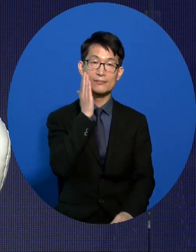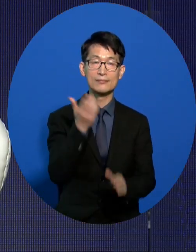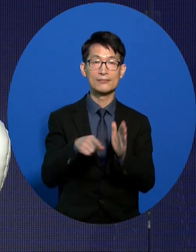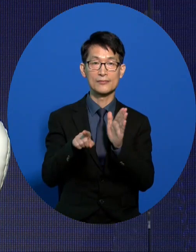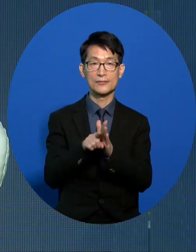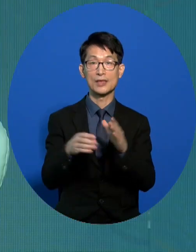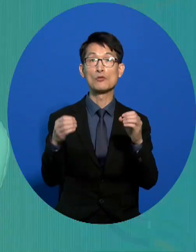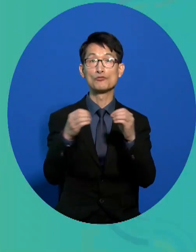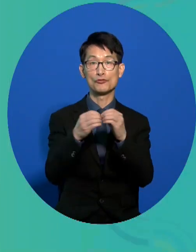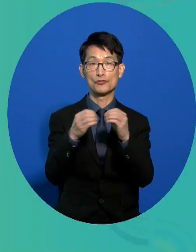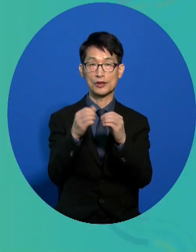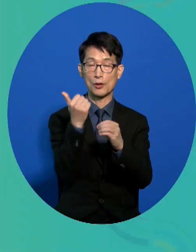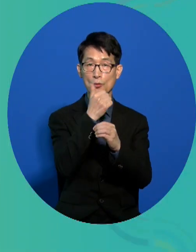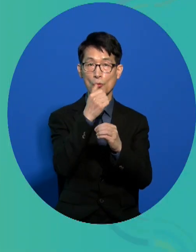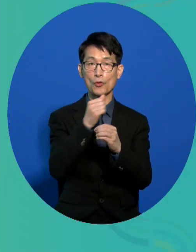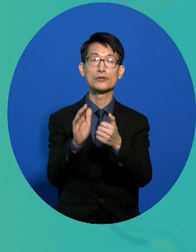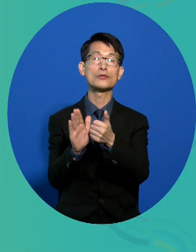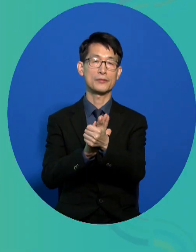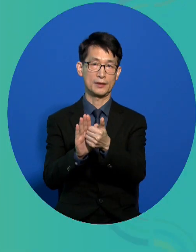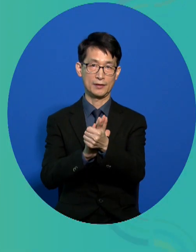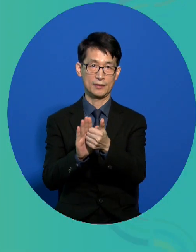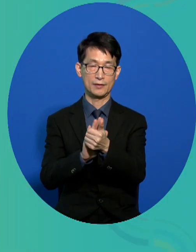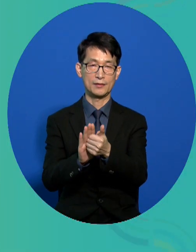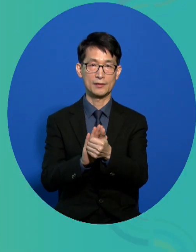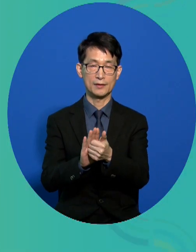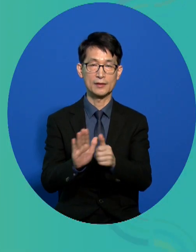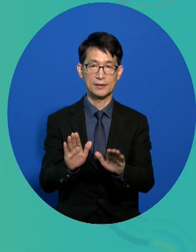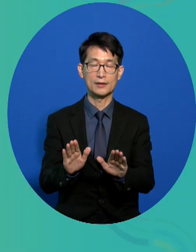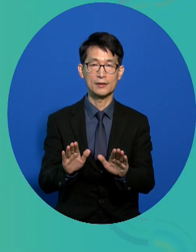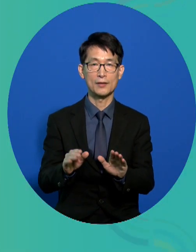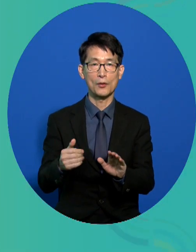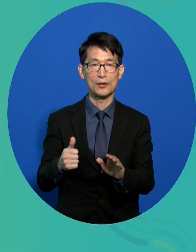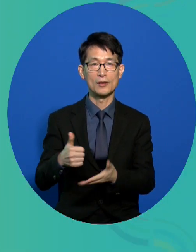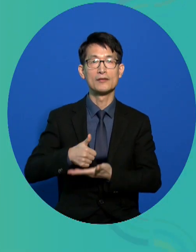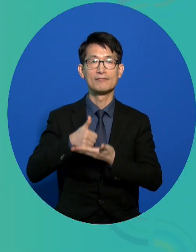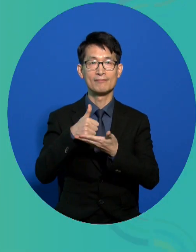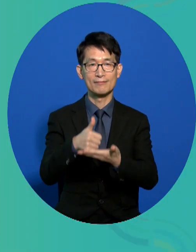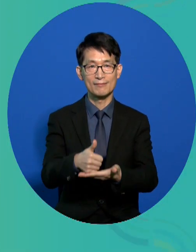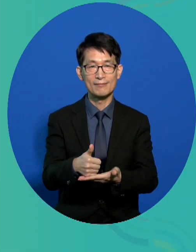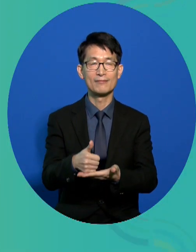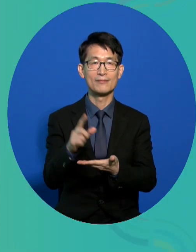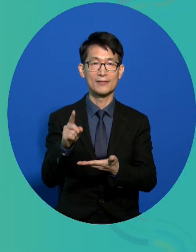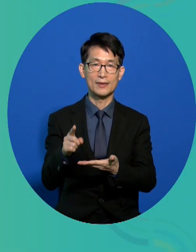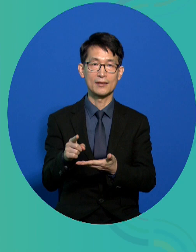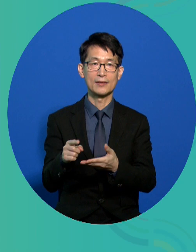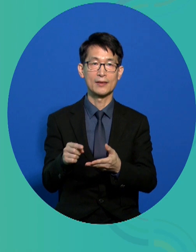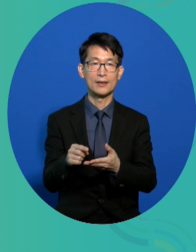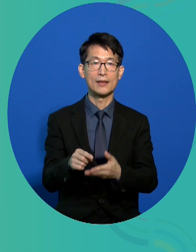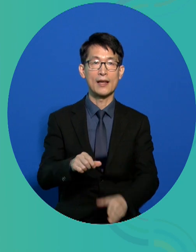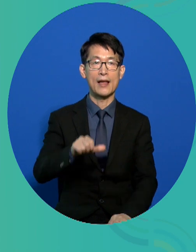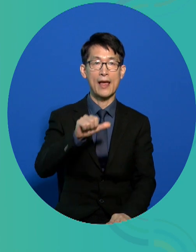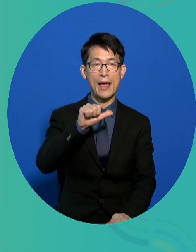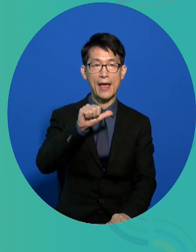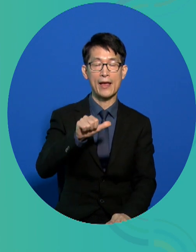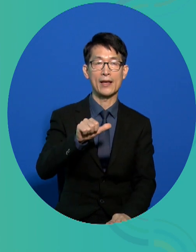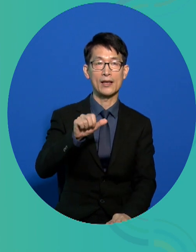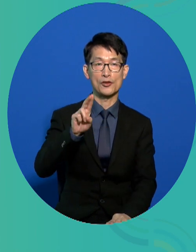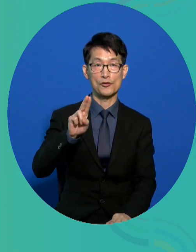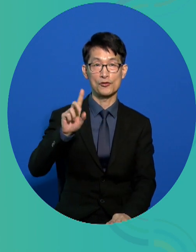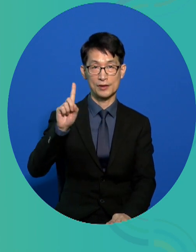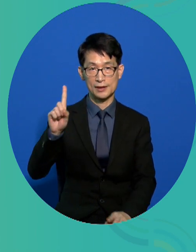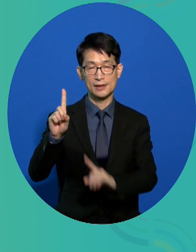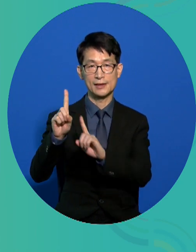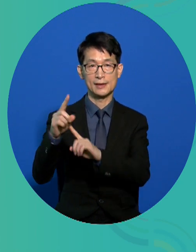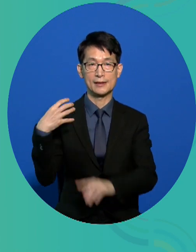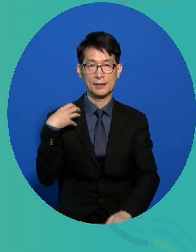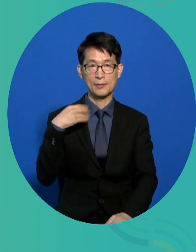Good morning. I will be presenting on the text translation service for the deaf and the hard of